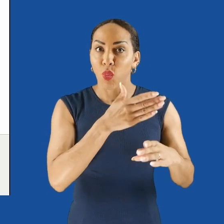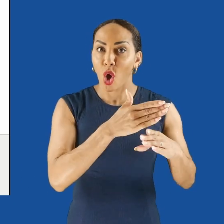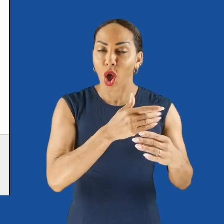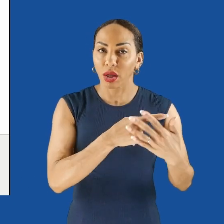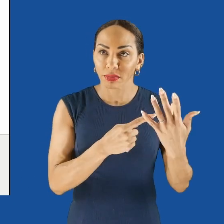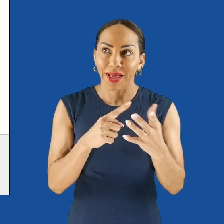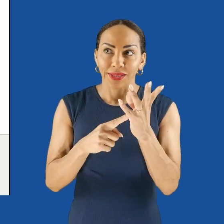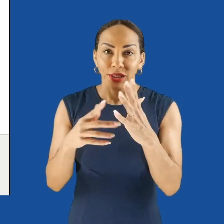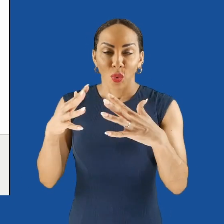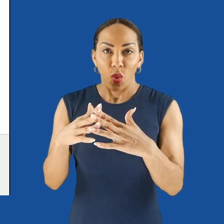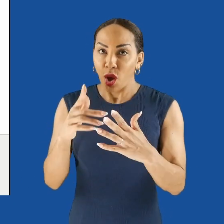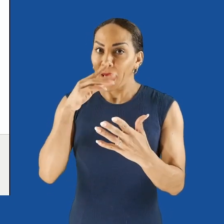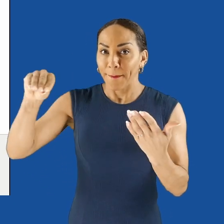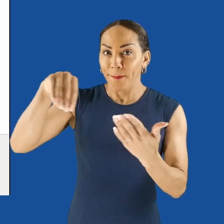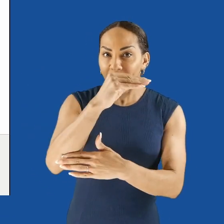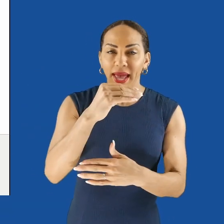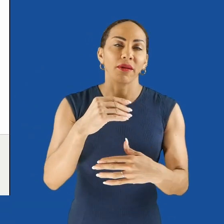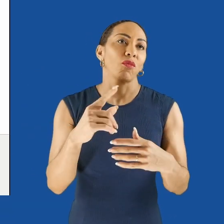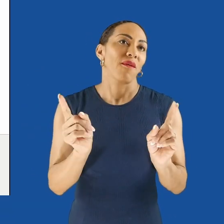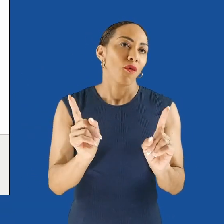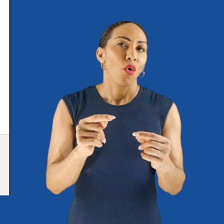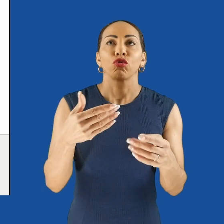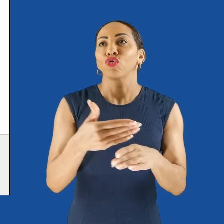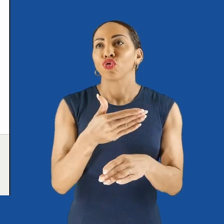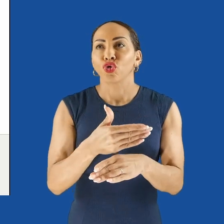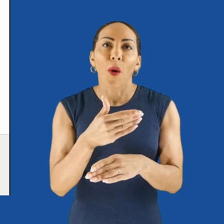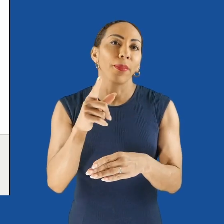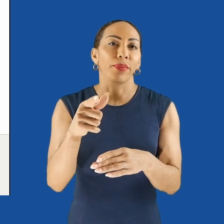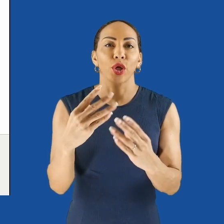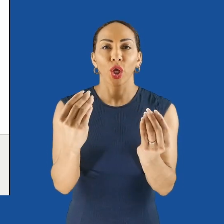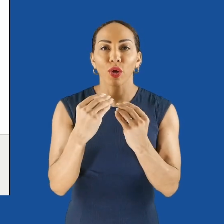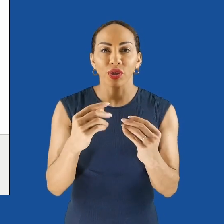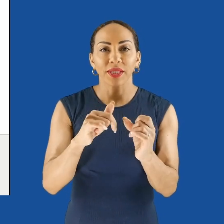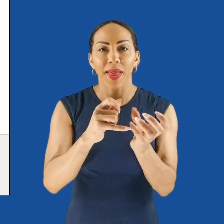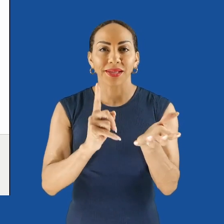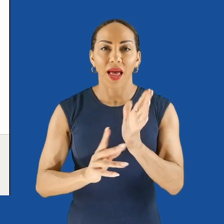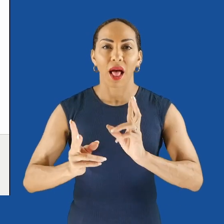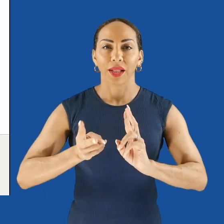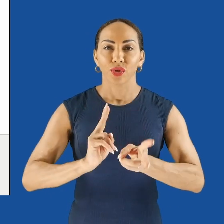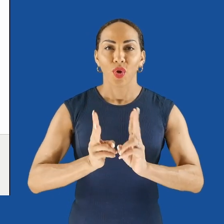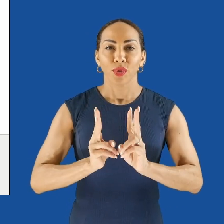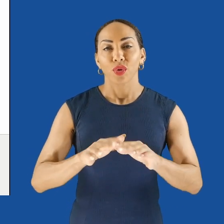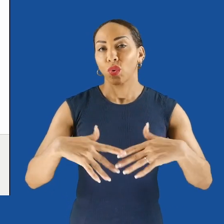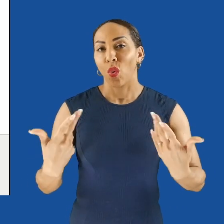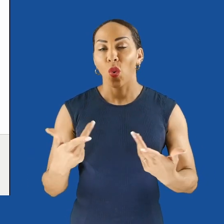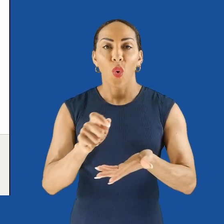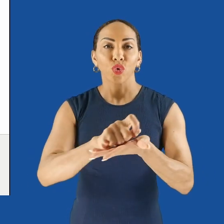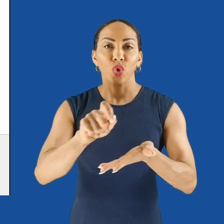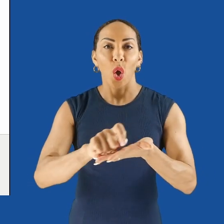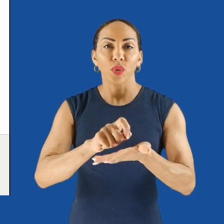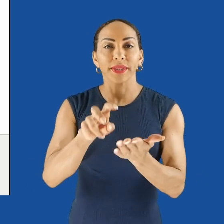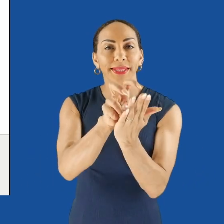Access to Work can help to pay for support workers such as job coaches, British Sign Language BSL interpreters and note